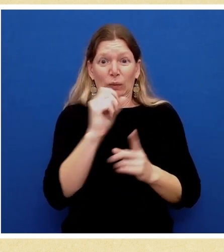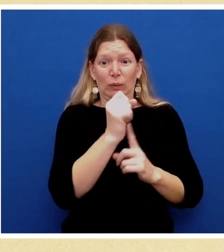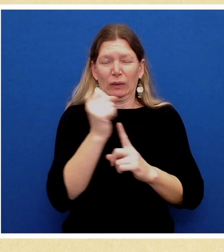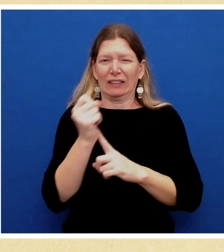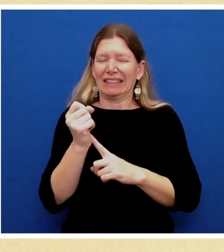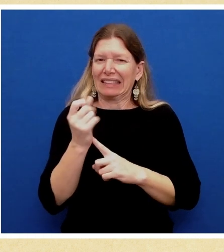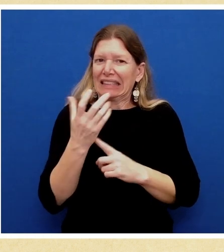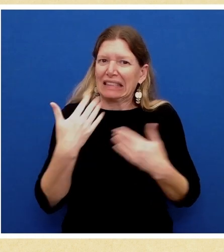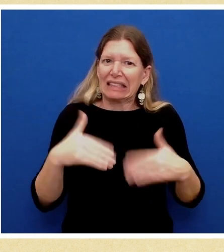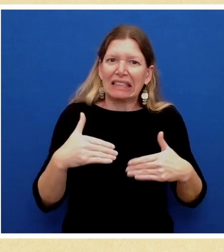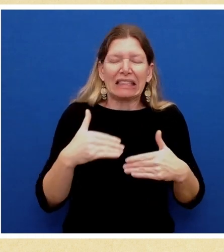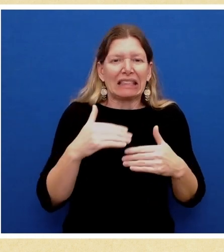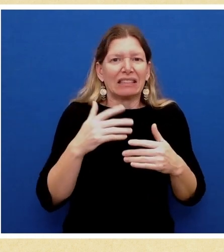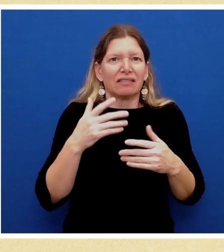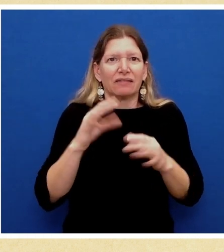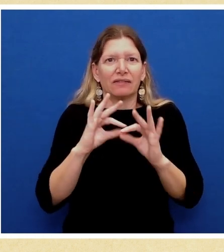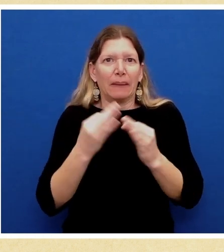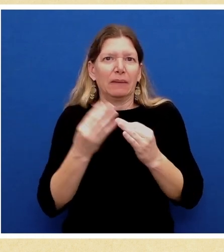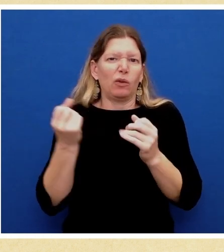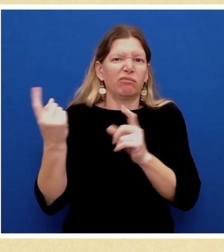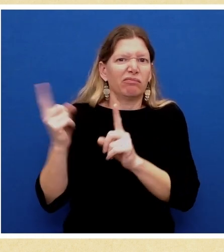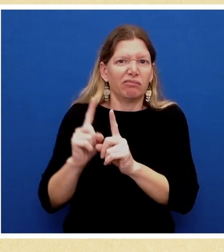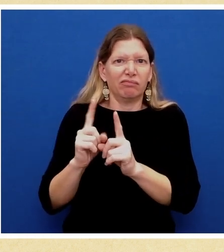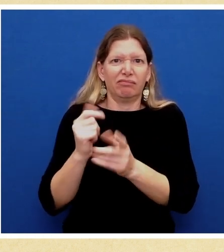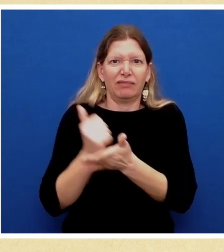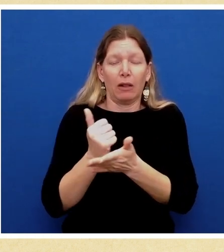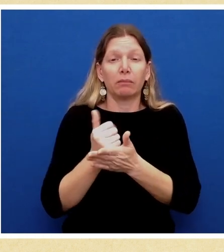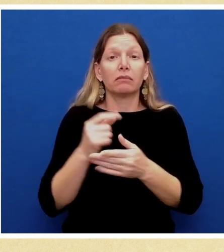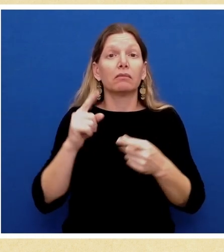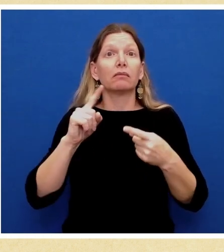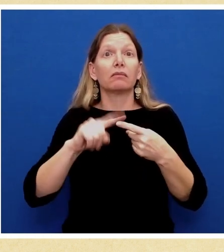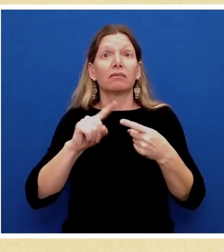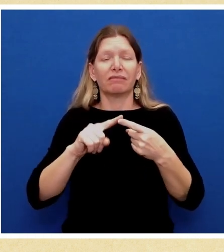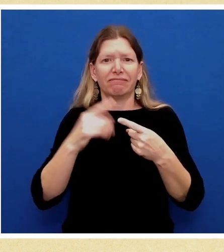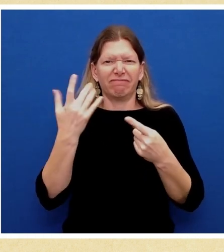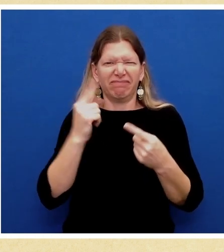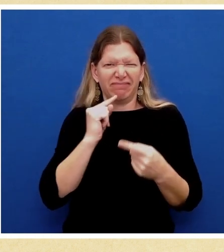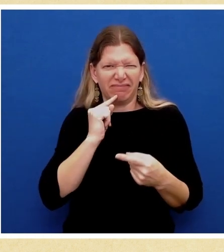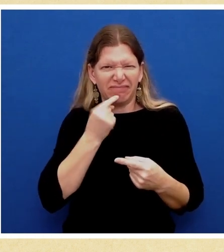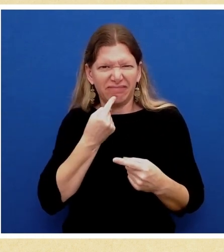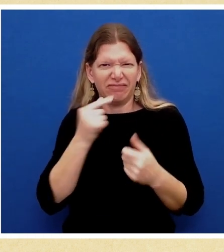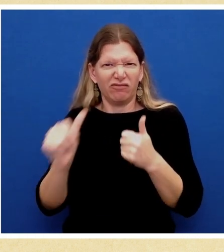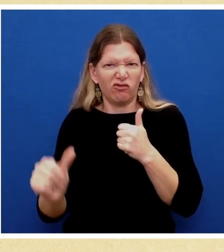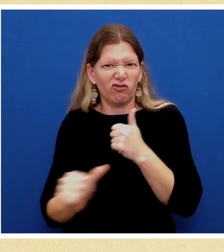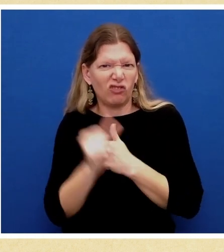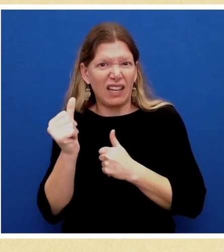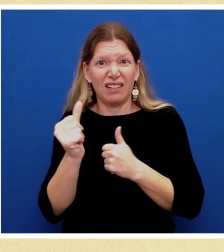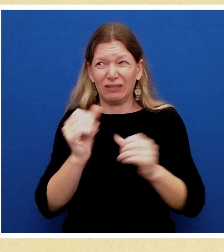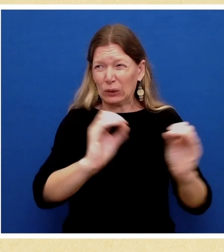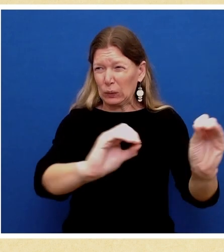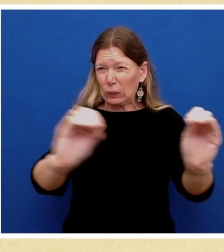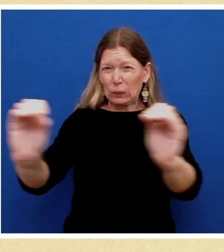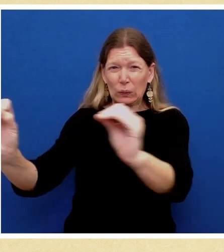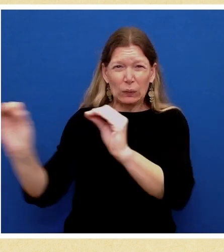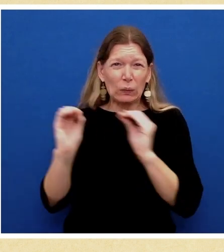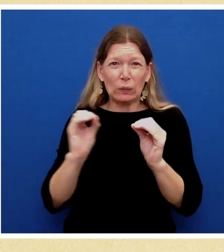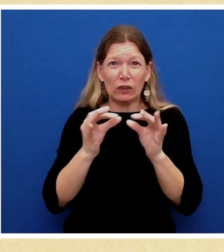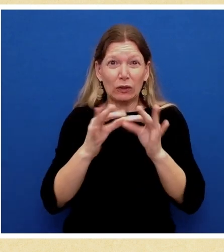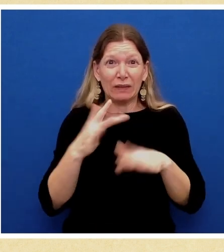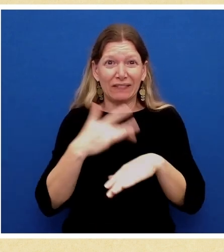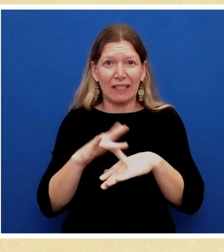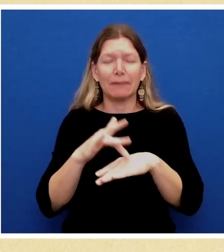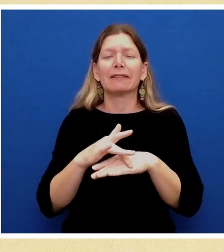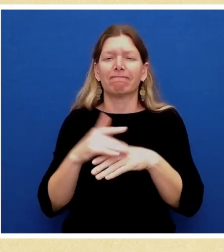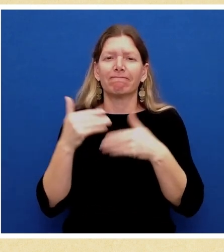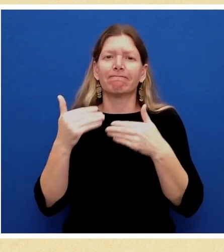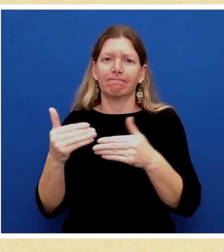situations. A family member or companion may interpret if there is an imminent threat and no interpreter is available. If there is no